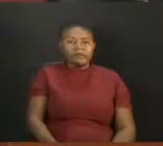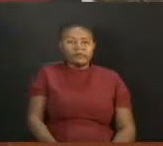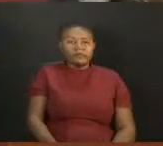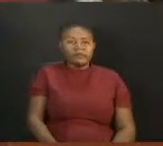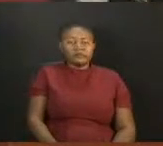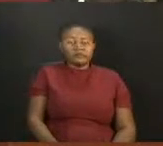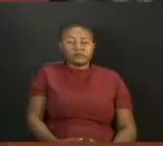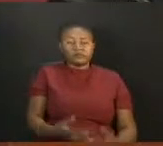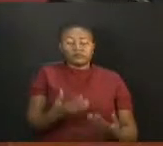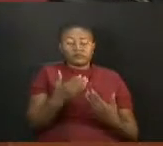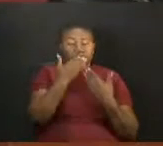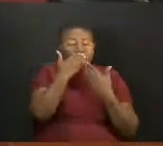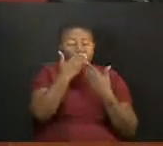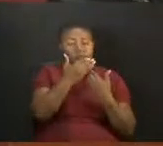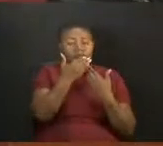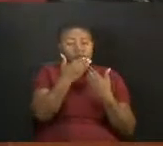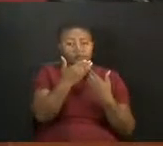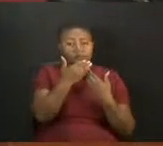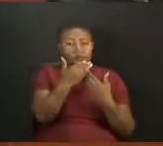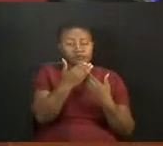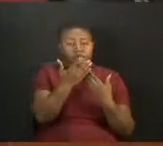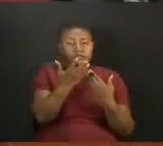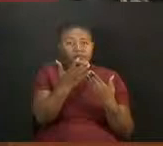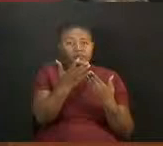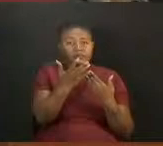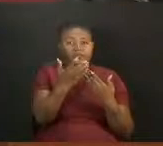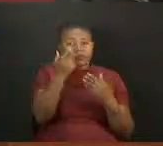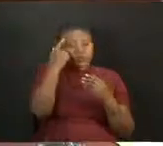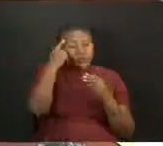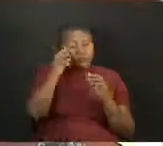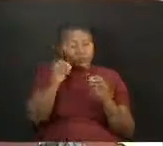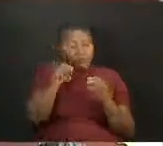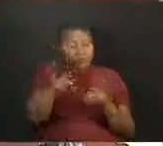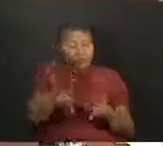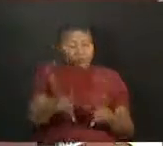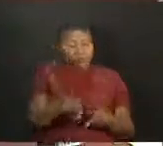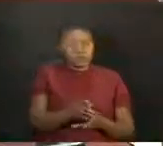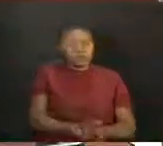let me thank you for the opportunity.